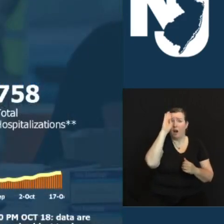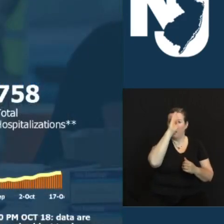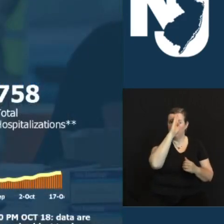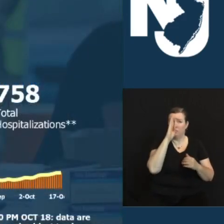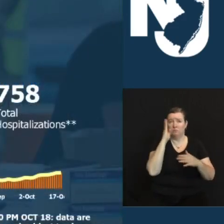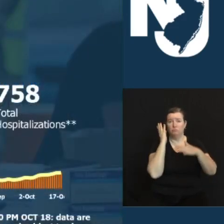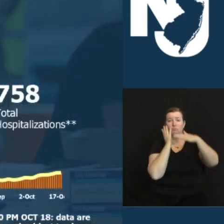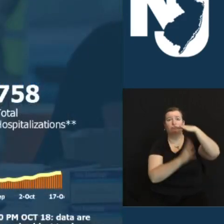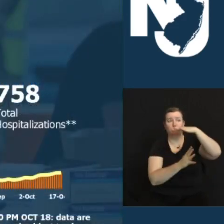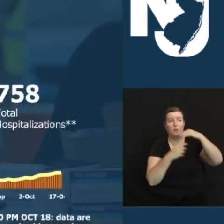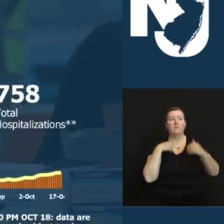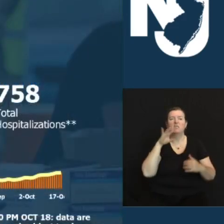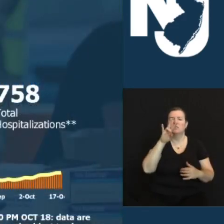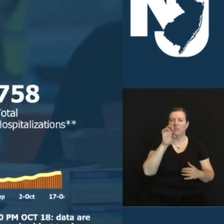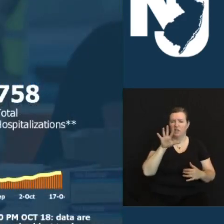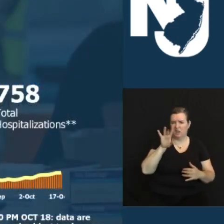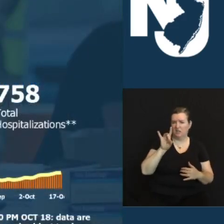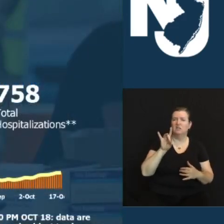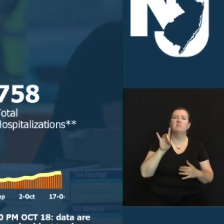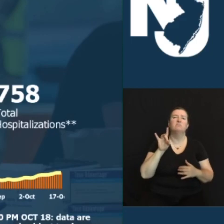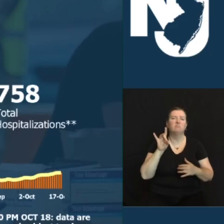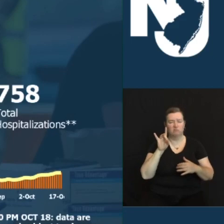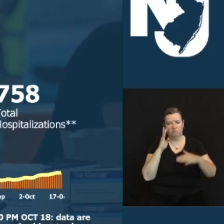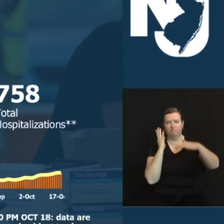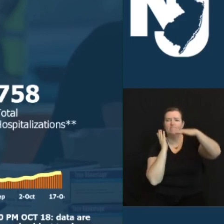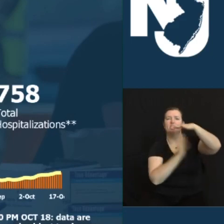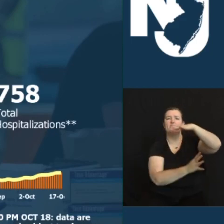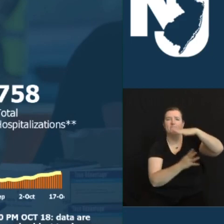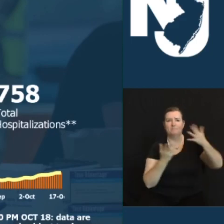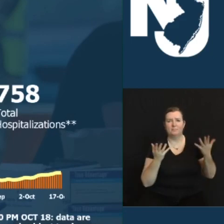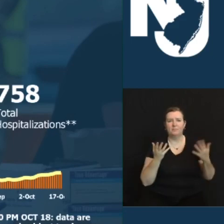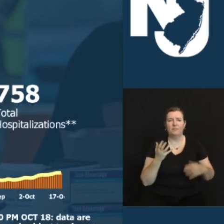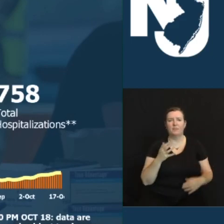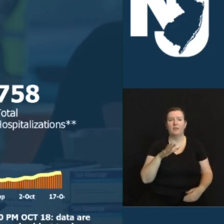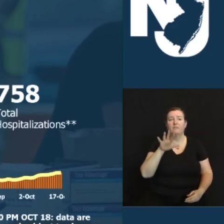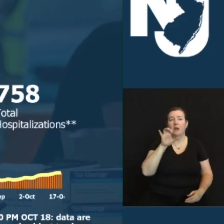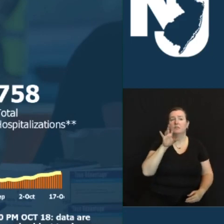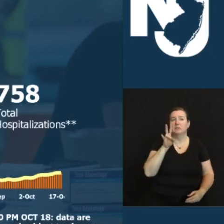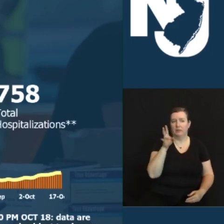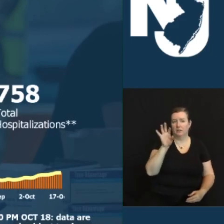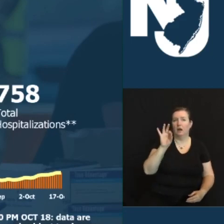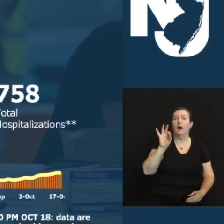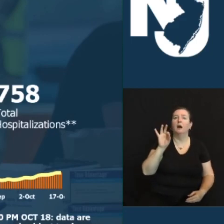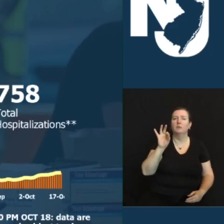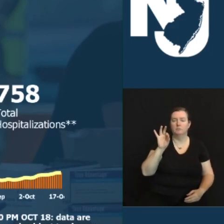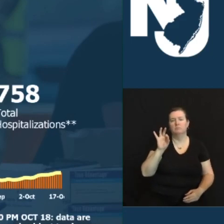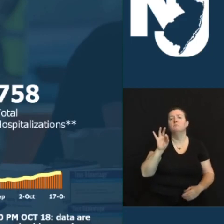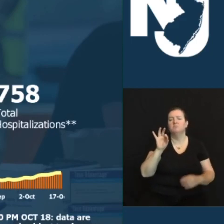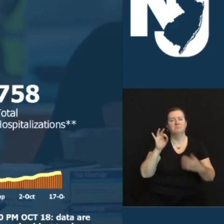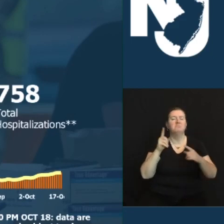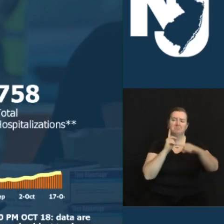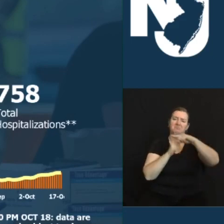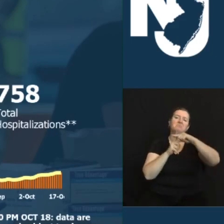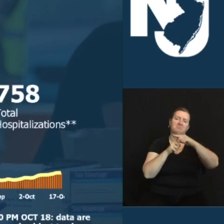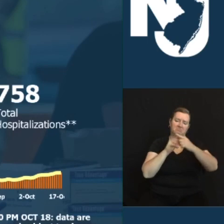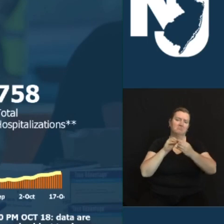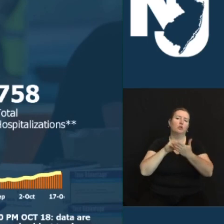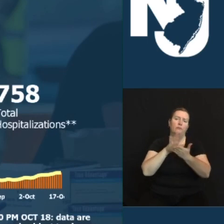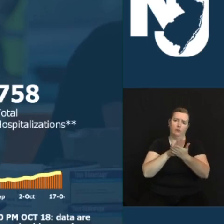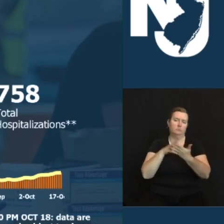758 patients, 579 of whom tested positive for coronavirus, and